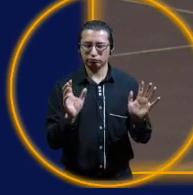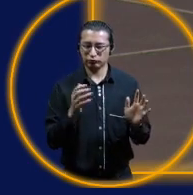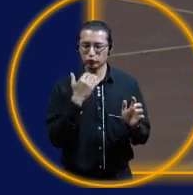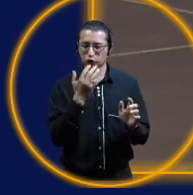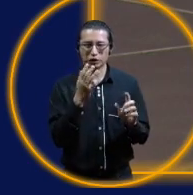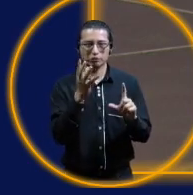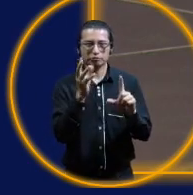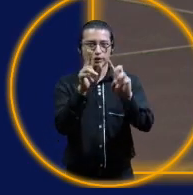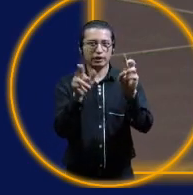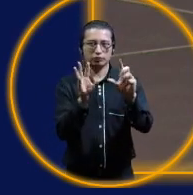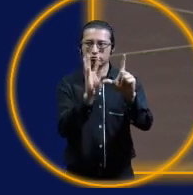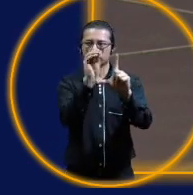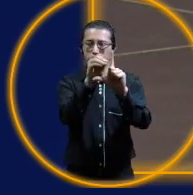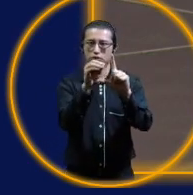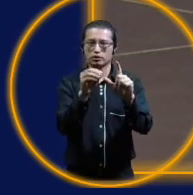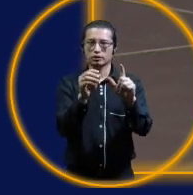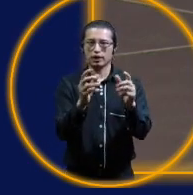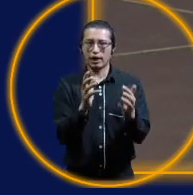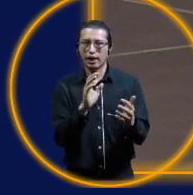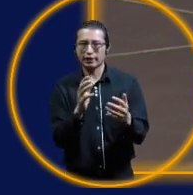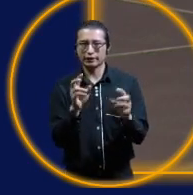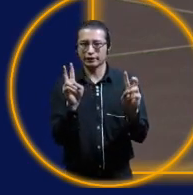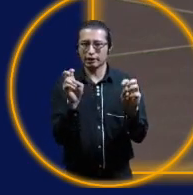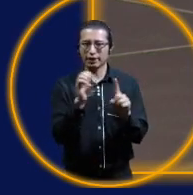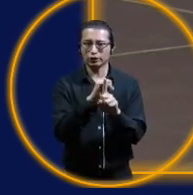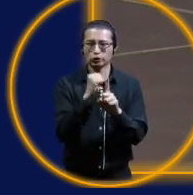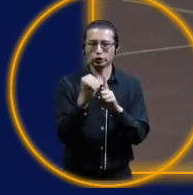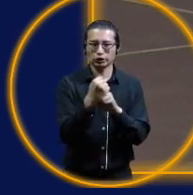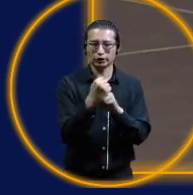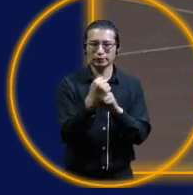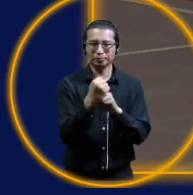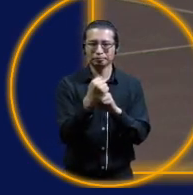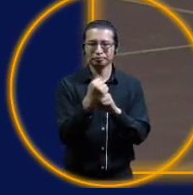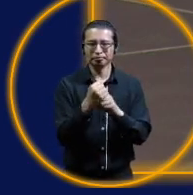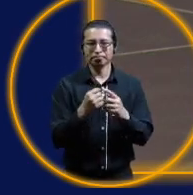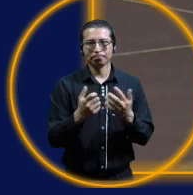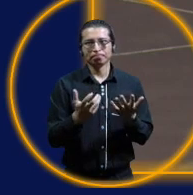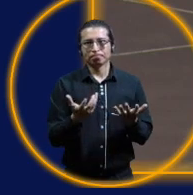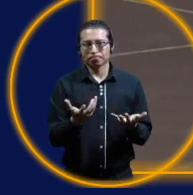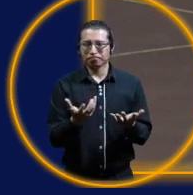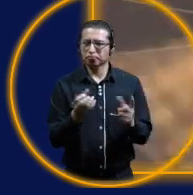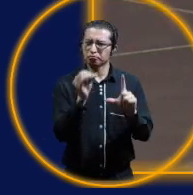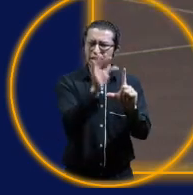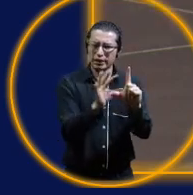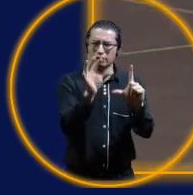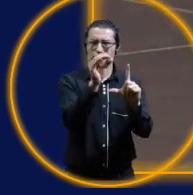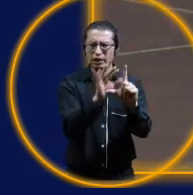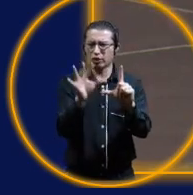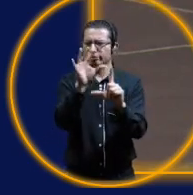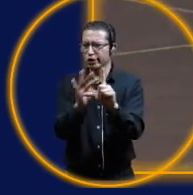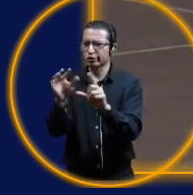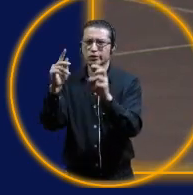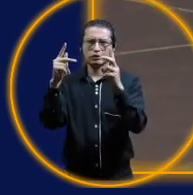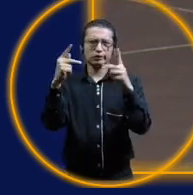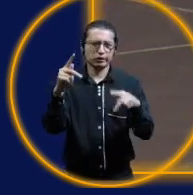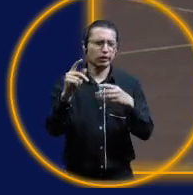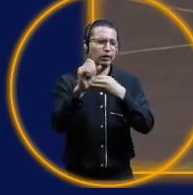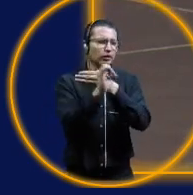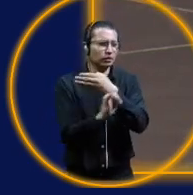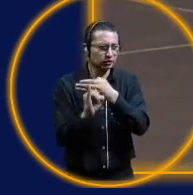and you go to the social media on these many videos on TikTok, on Instagram, and